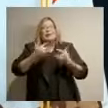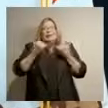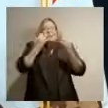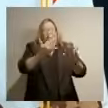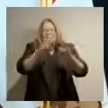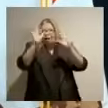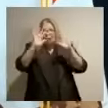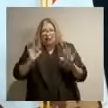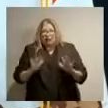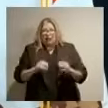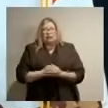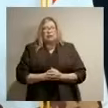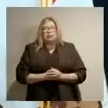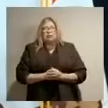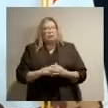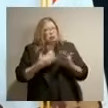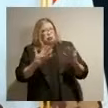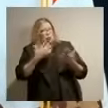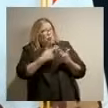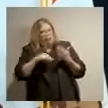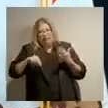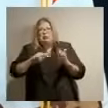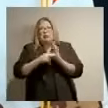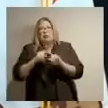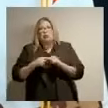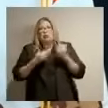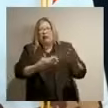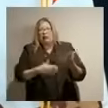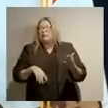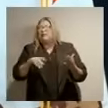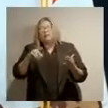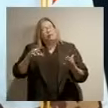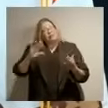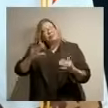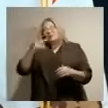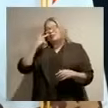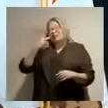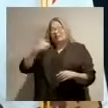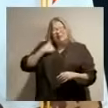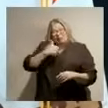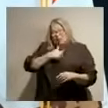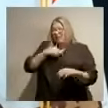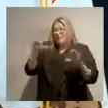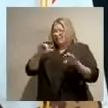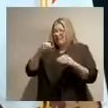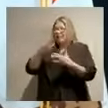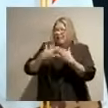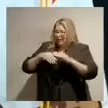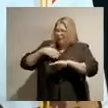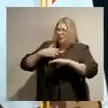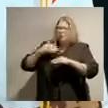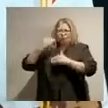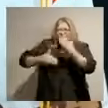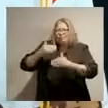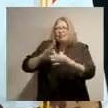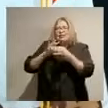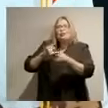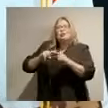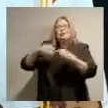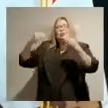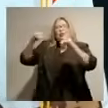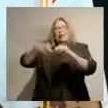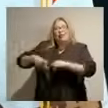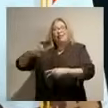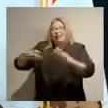on unprecedented investments in crime, retail theft. You're seeing progress in Bakersfield. You saw the CHP